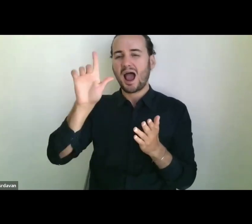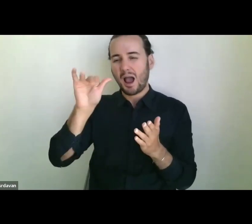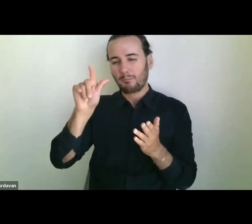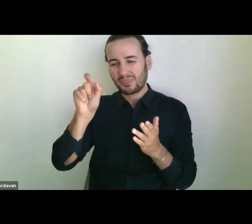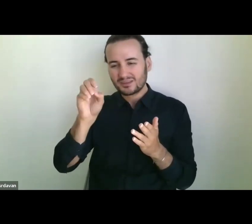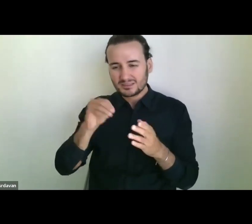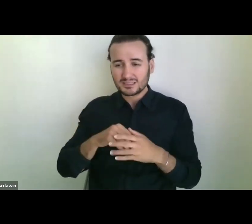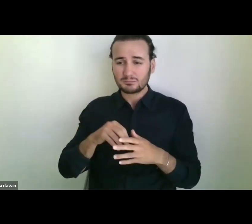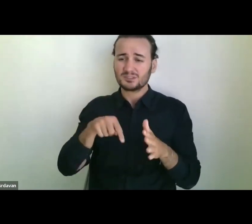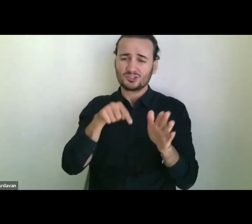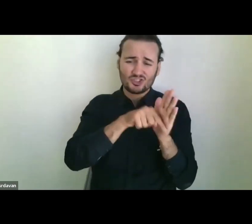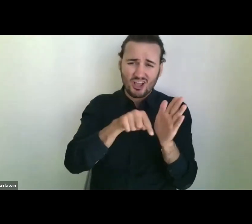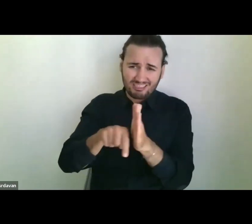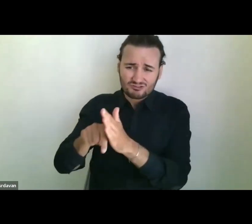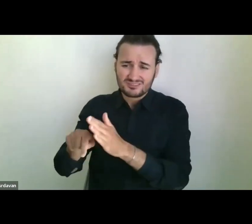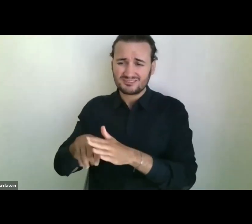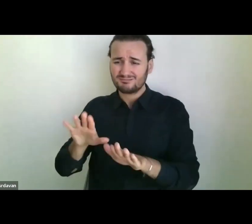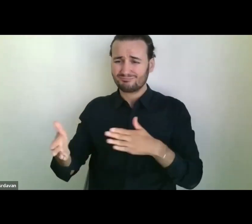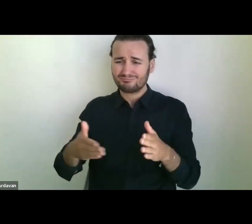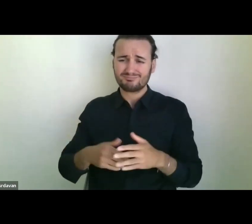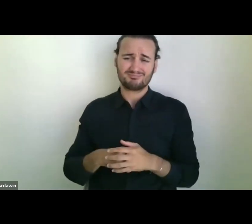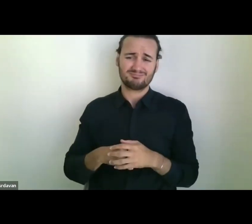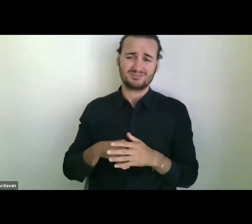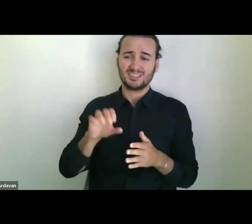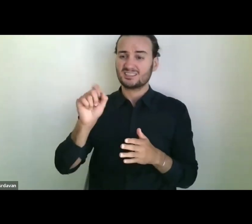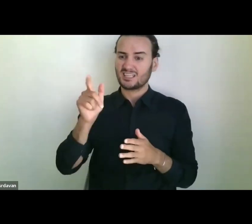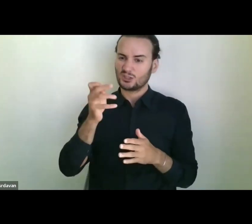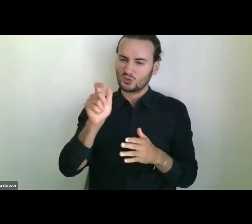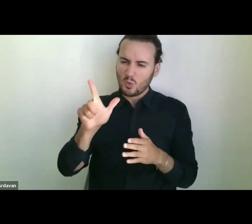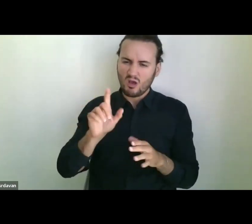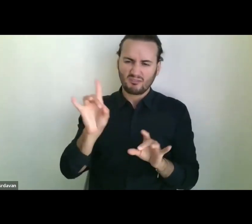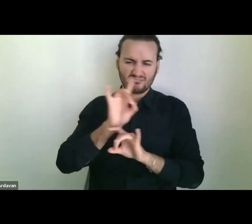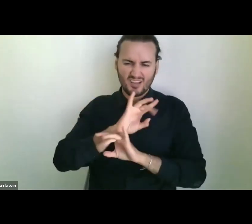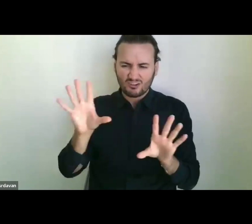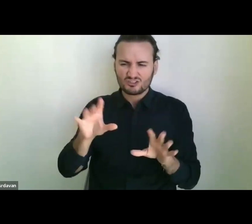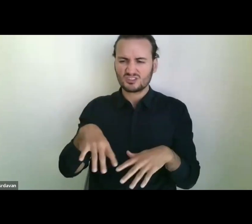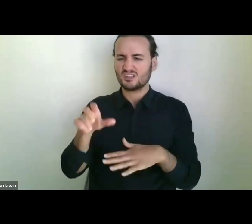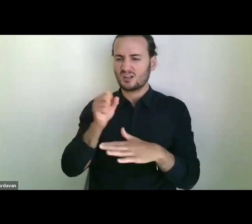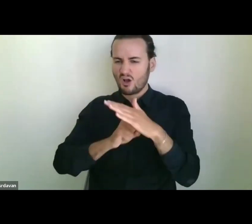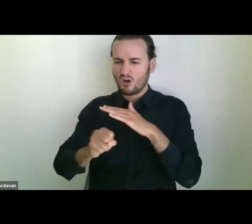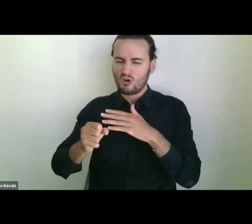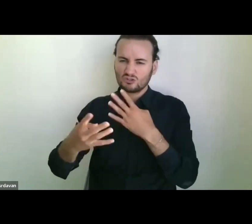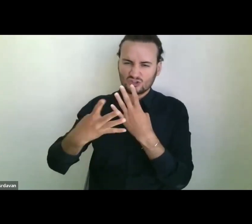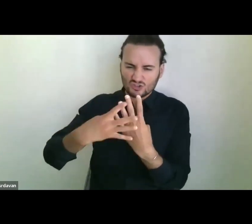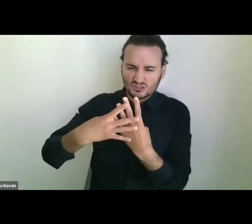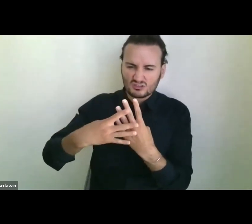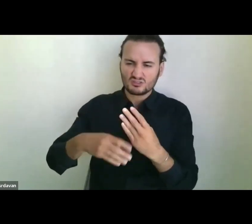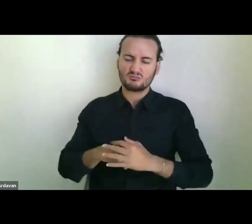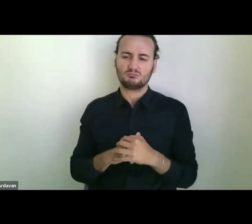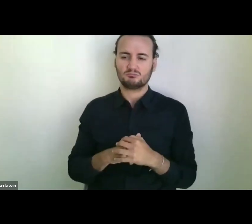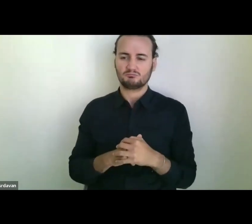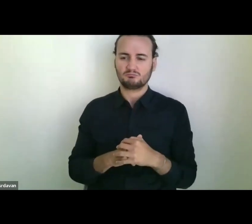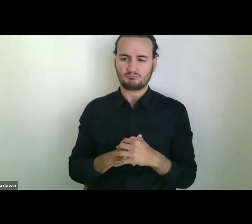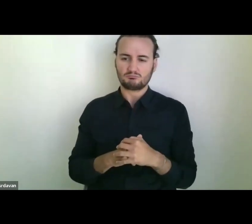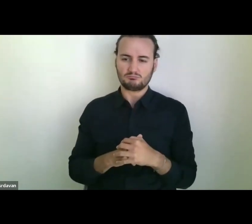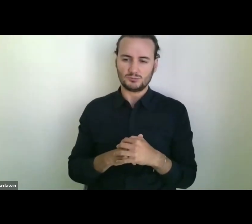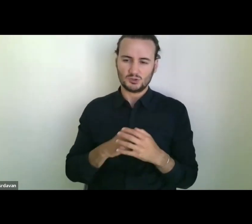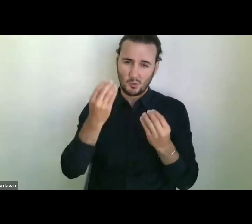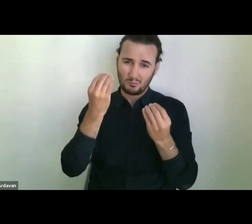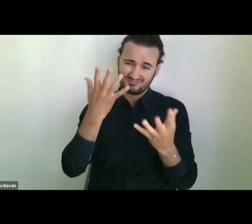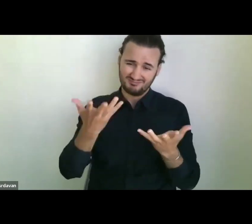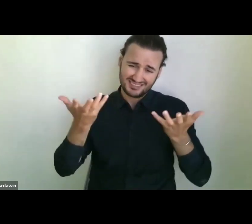genocide, sexual violence, and incarceration. And this is heavy content that